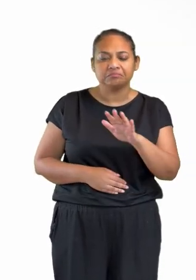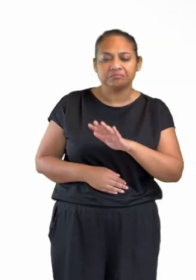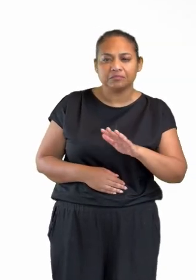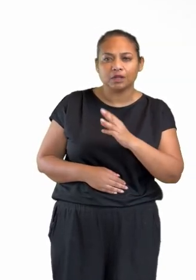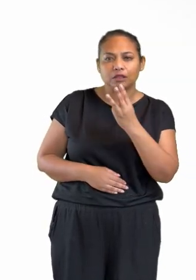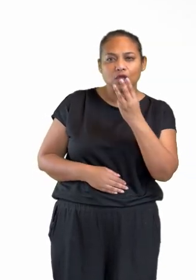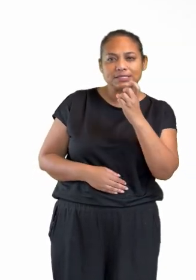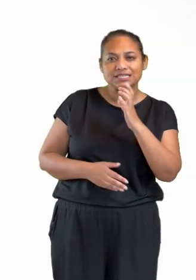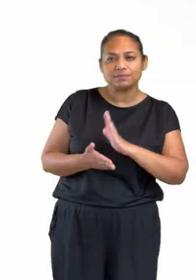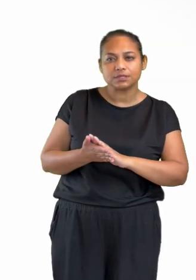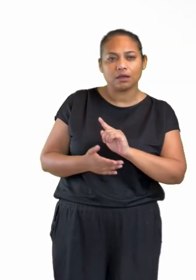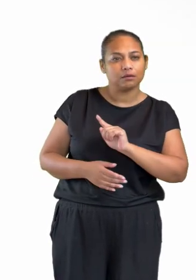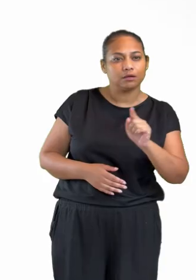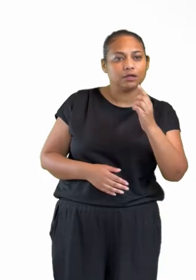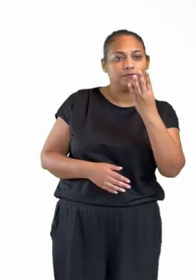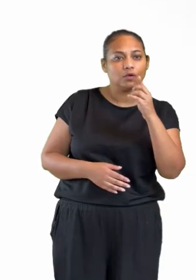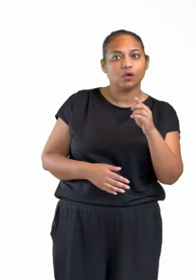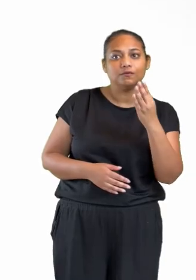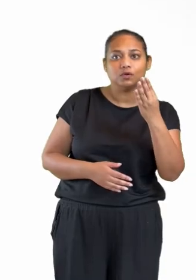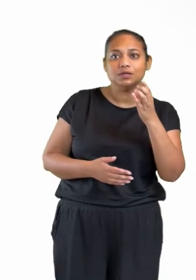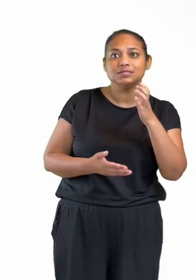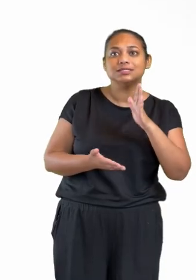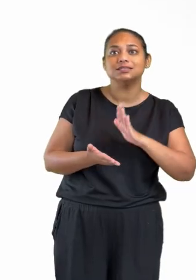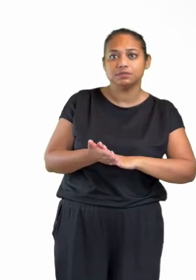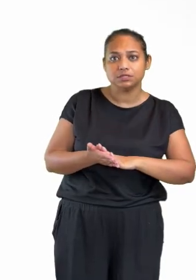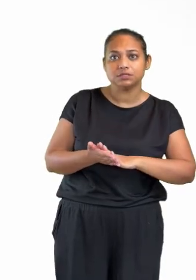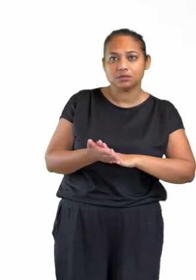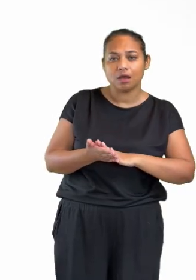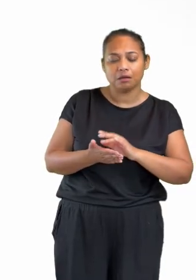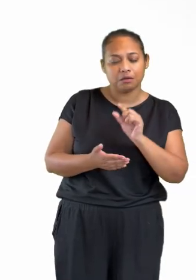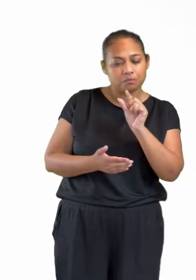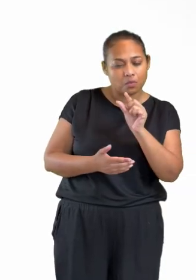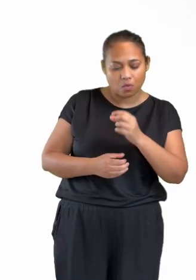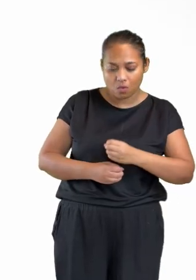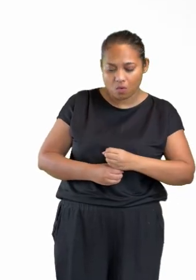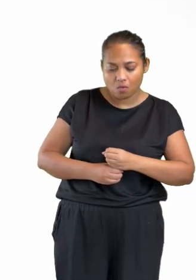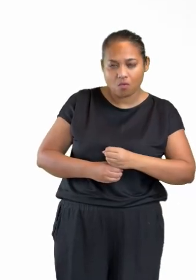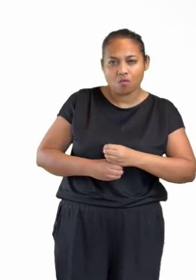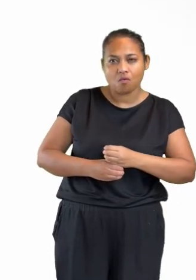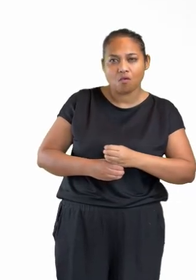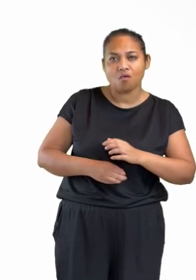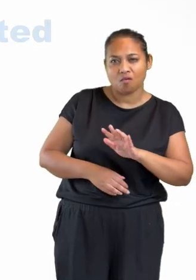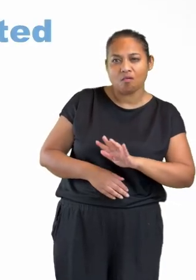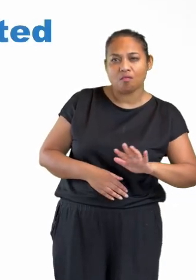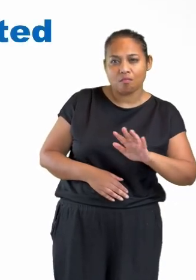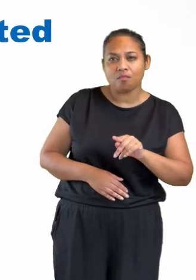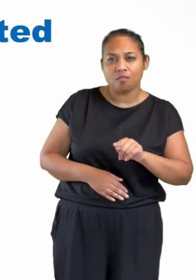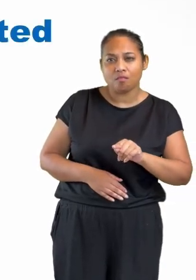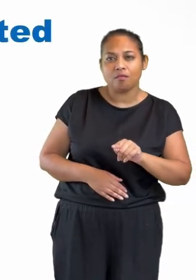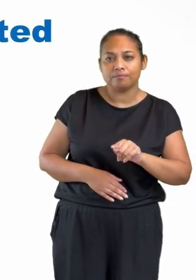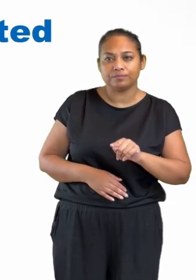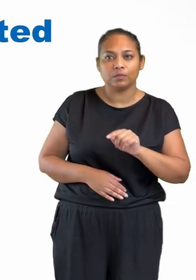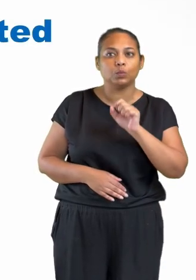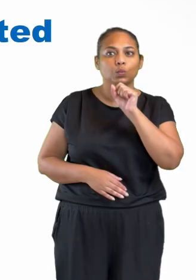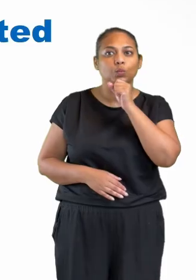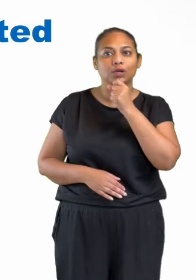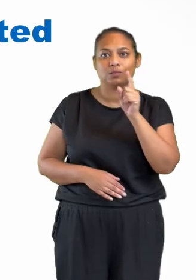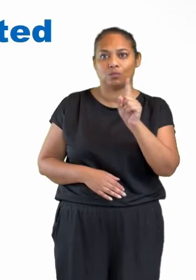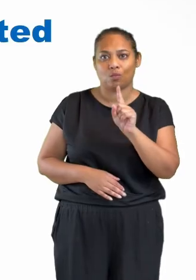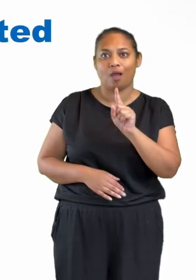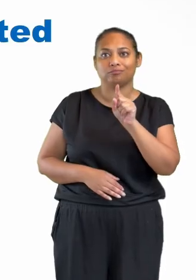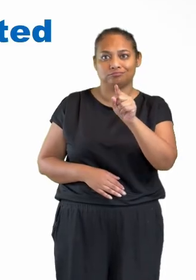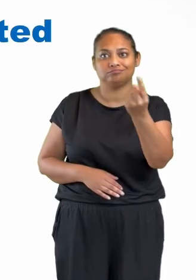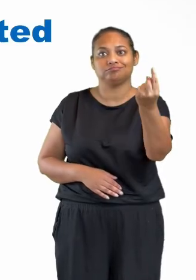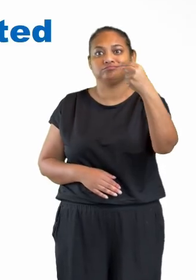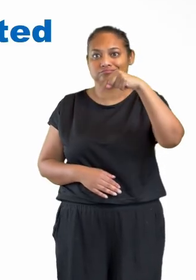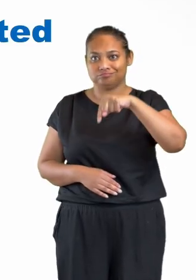and 4.4 centimetres. If a small aneurysm is found, then we would like to monitor you once a year